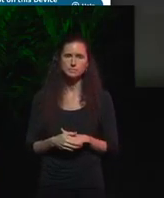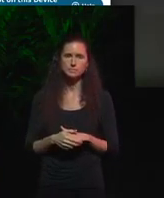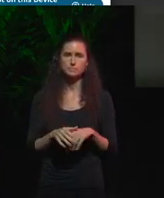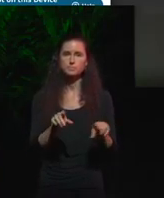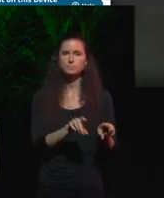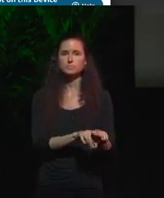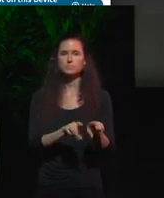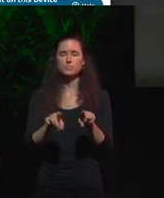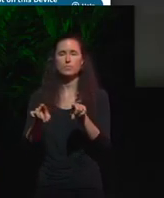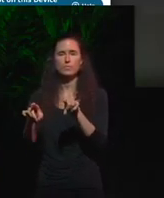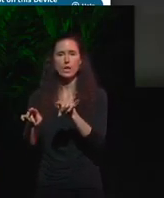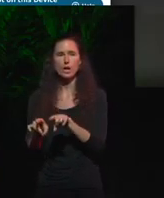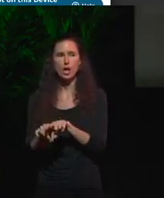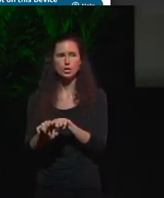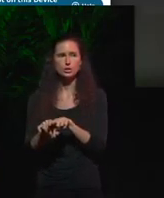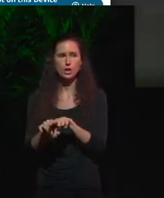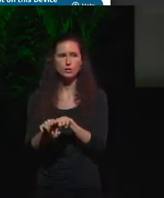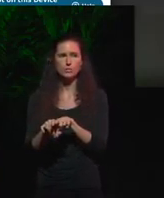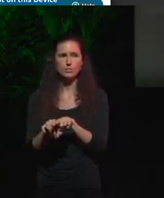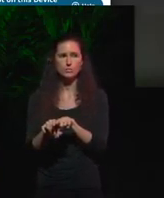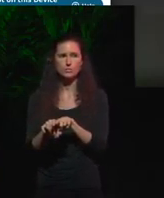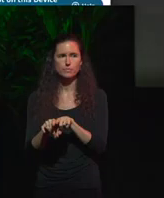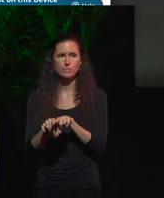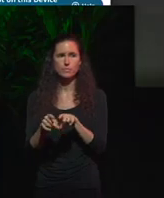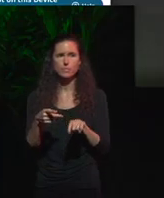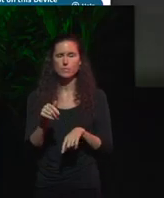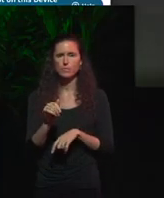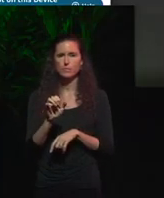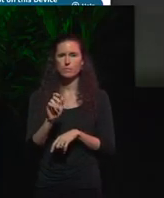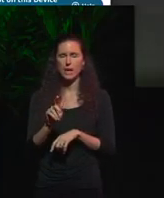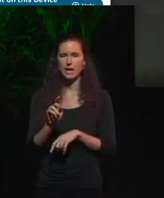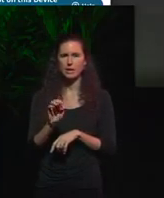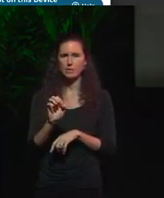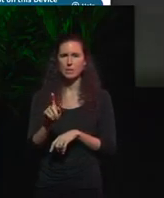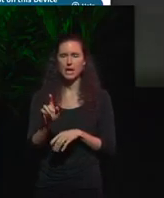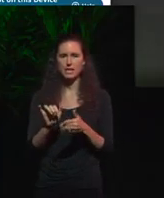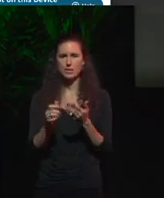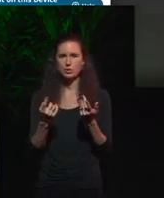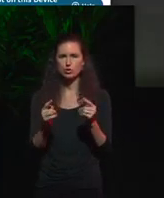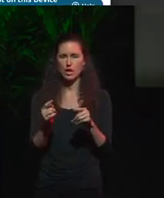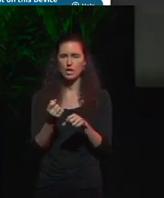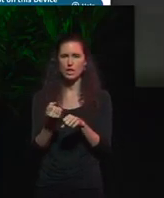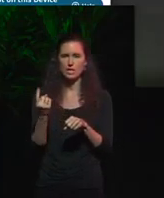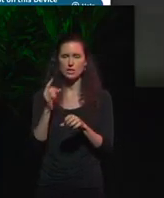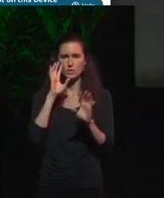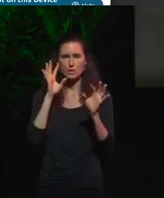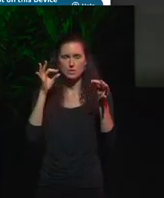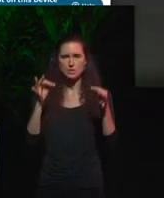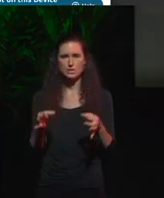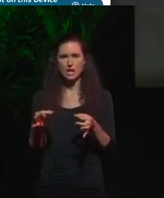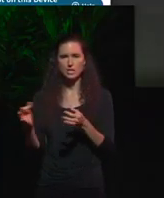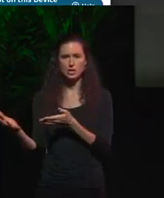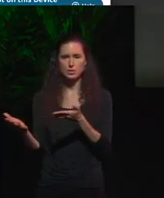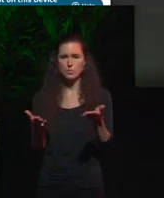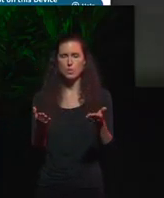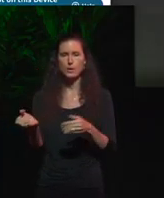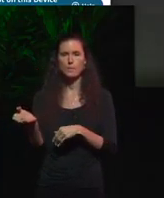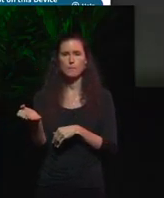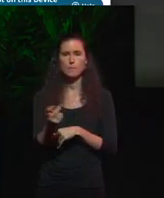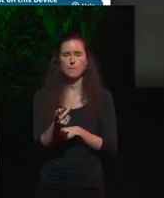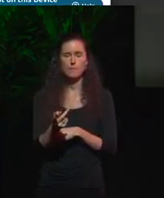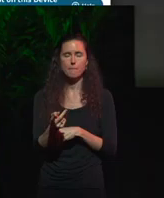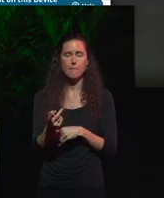Also, PACBACK. We tried out PACBACK for the last year, and we've decided to bring PACBACK questions back.